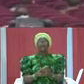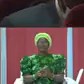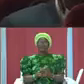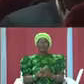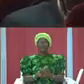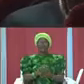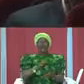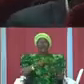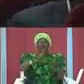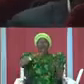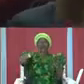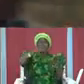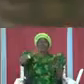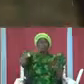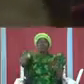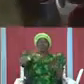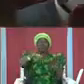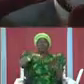I read.